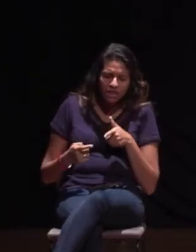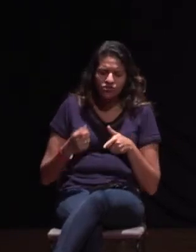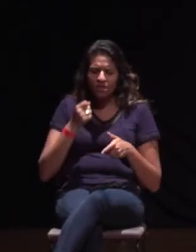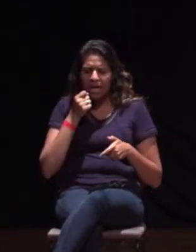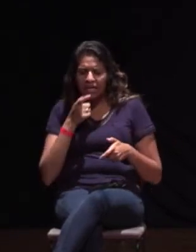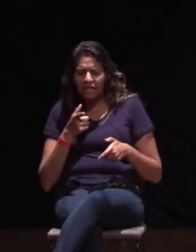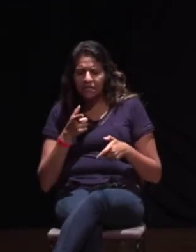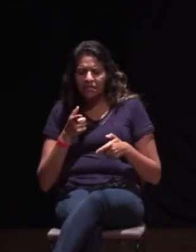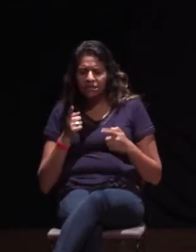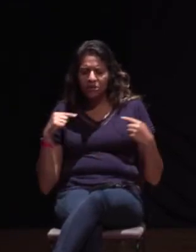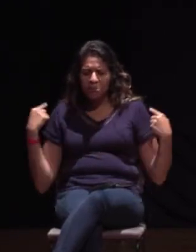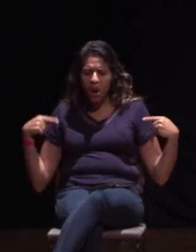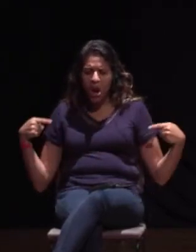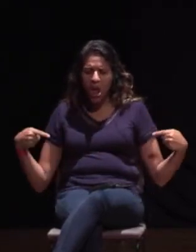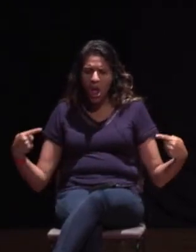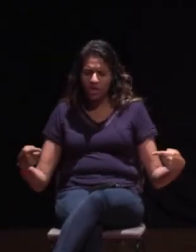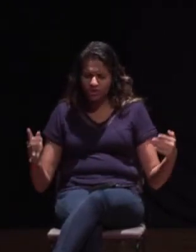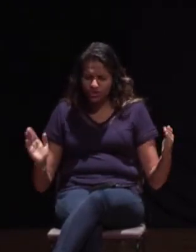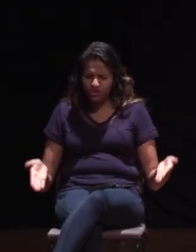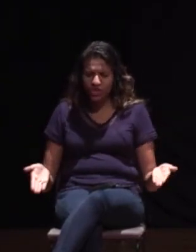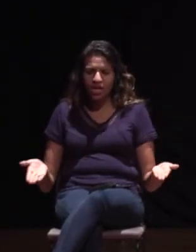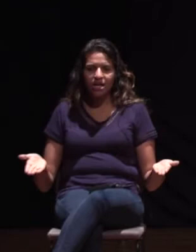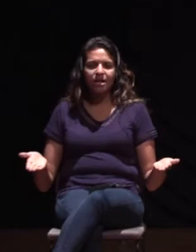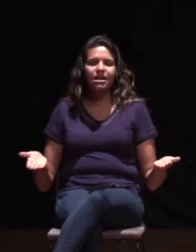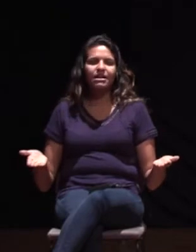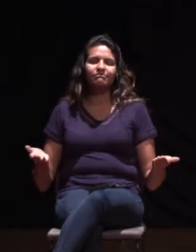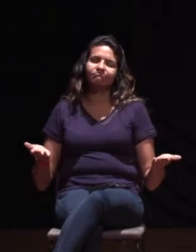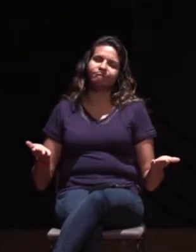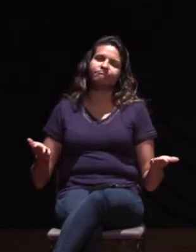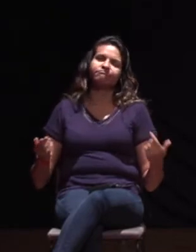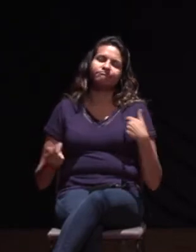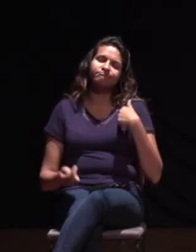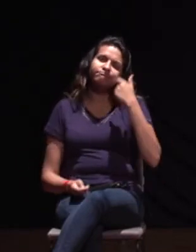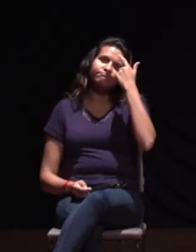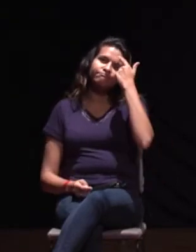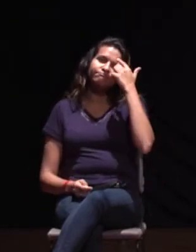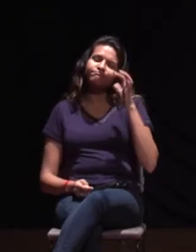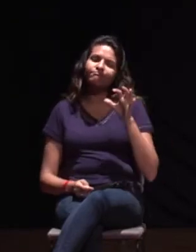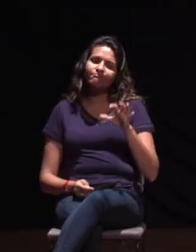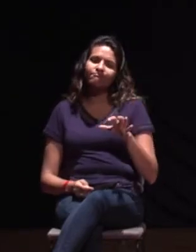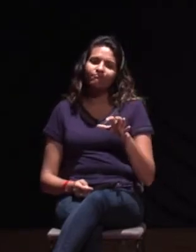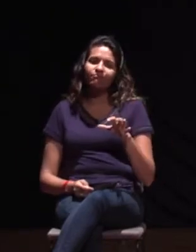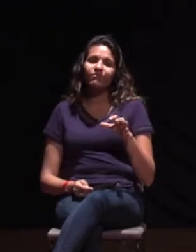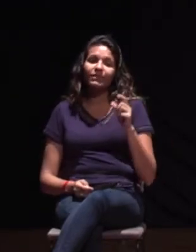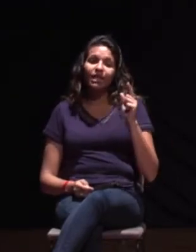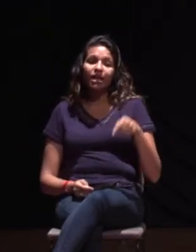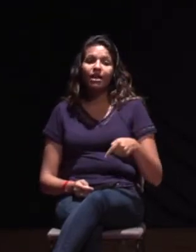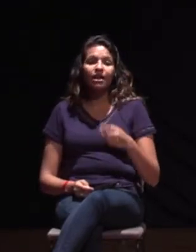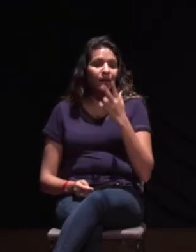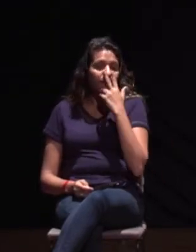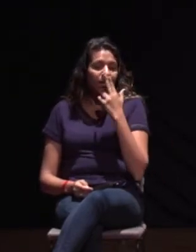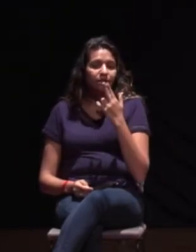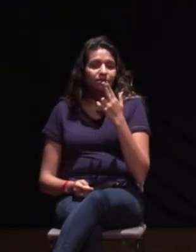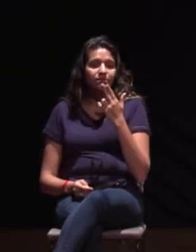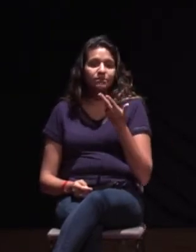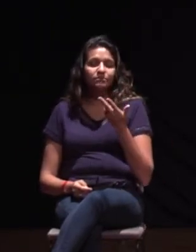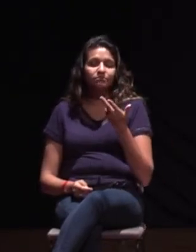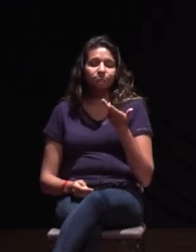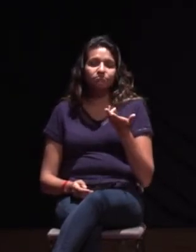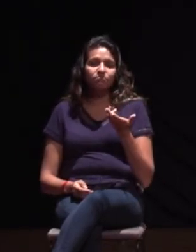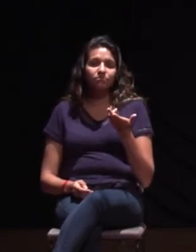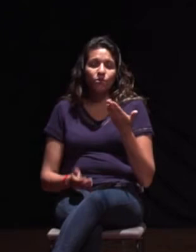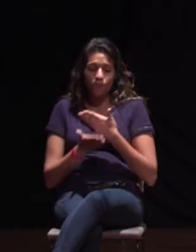is an extension of what I think of as these needed larger histories that don't just confine